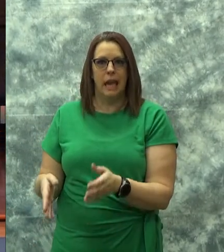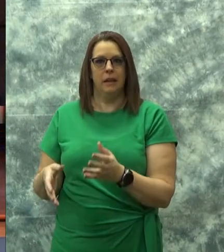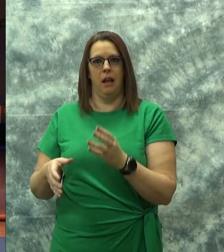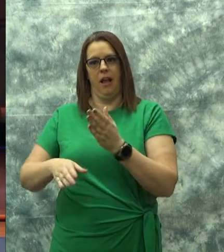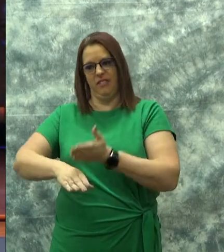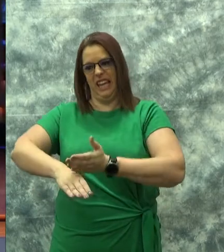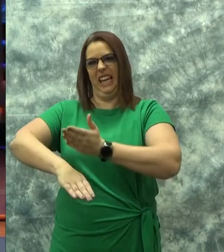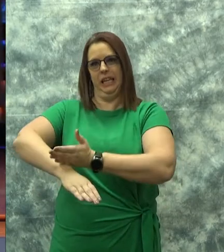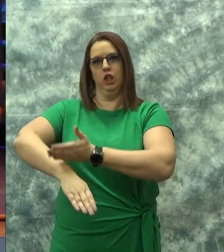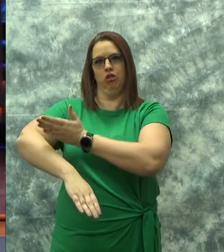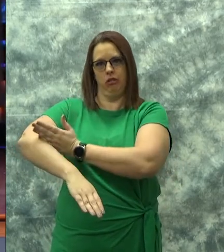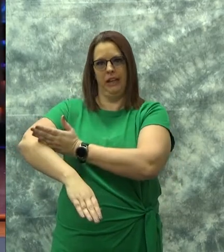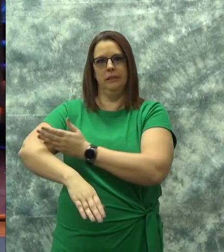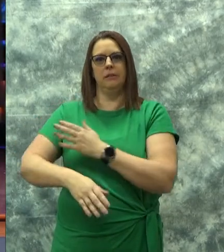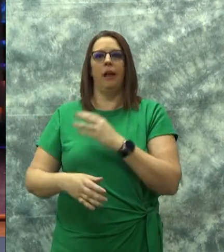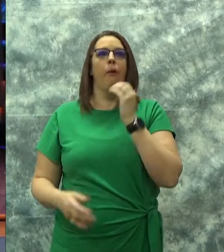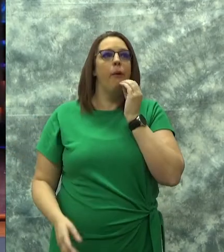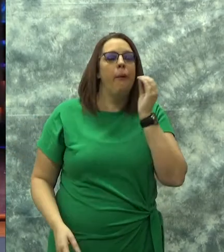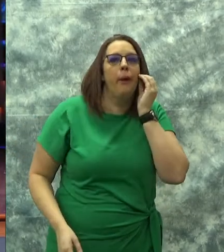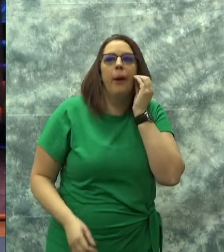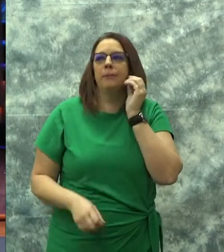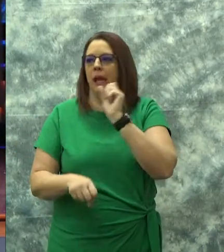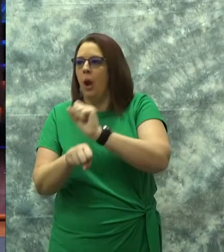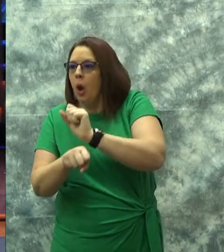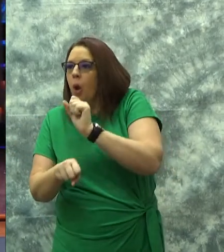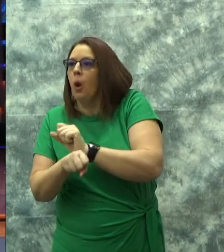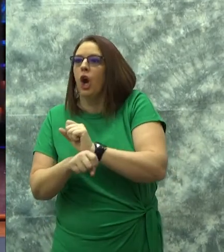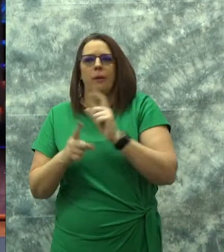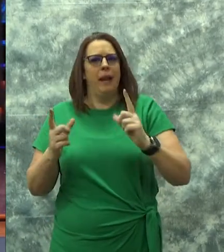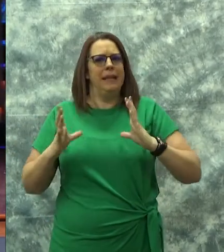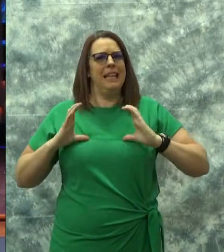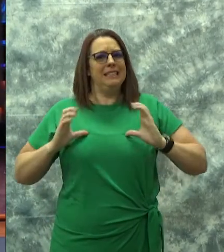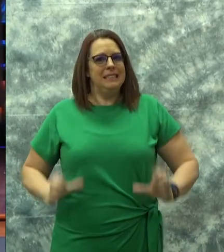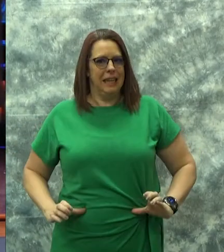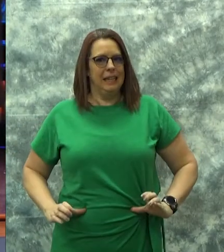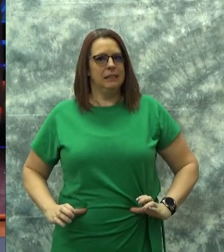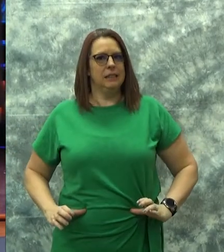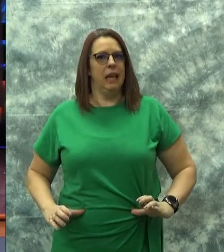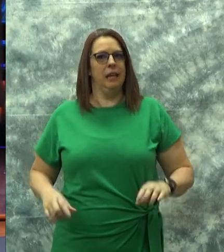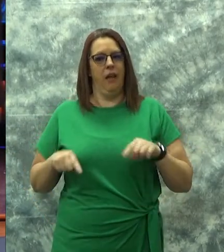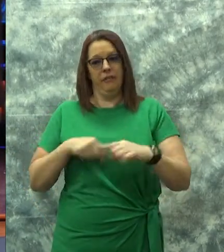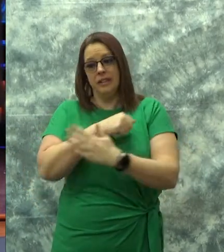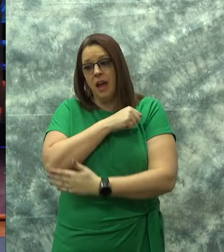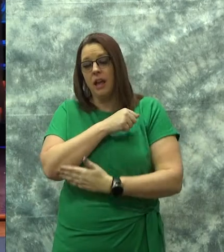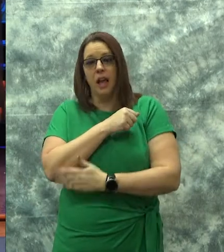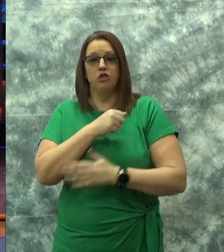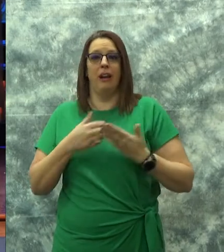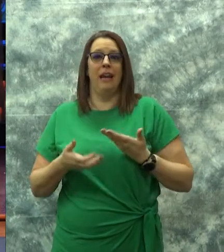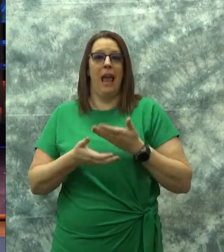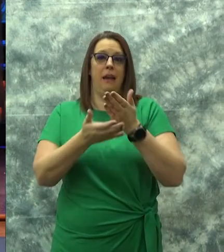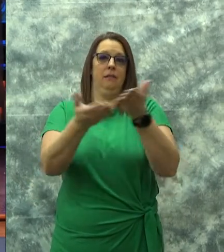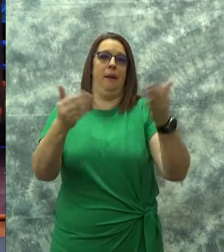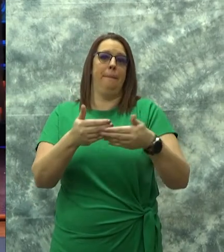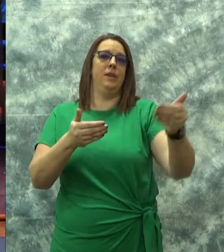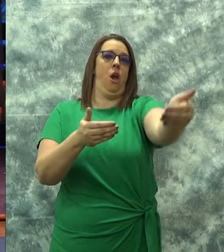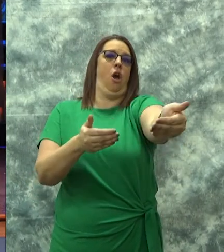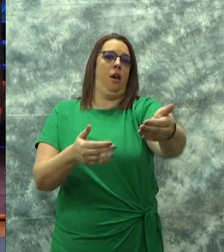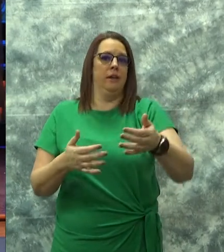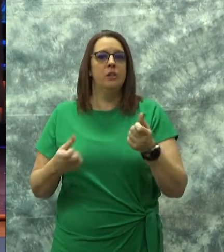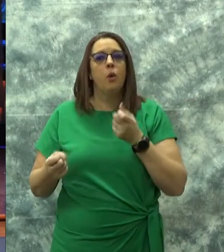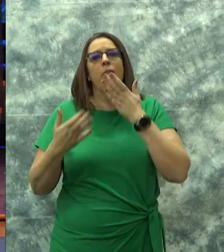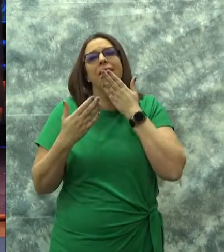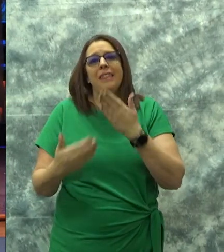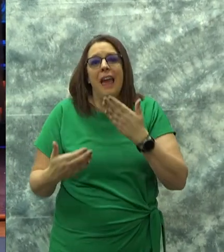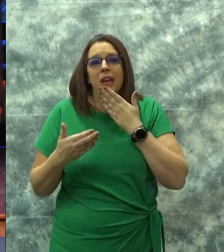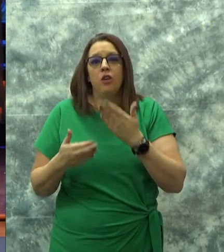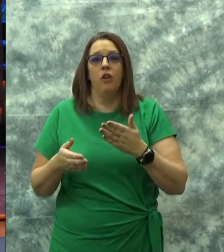increase in all of our relationships, in our homes, in our workplaces, as a citizen of this country and beyond. We become that. So